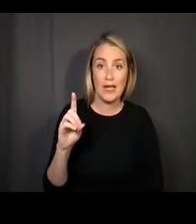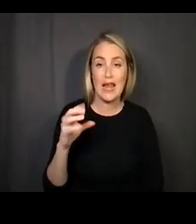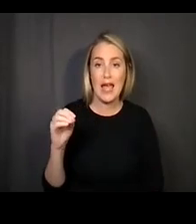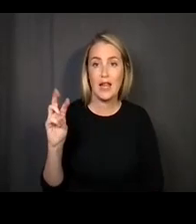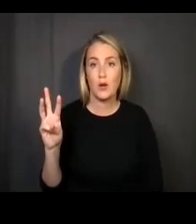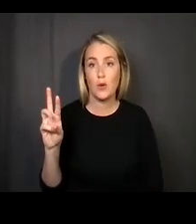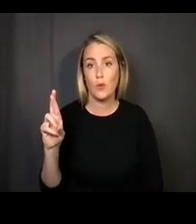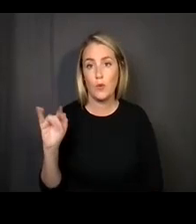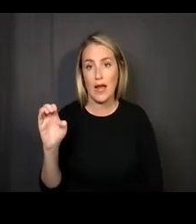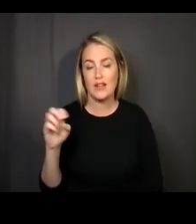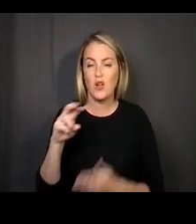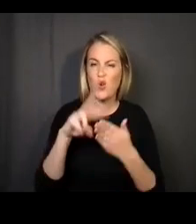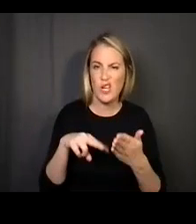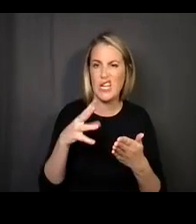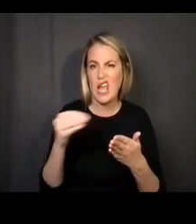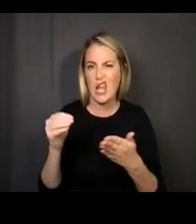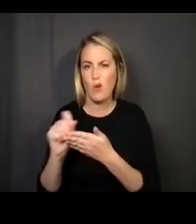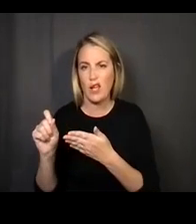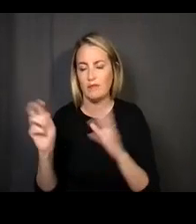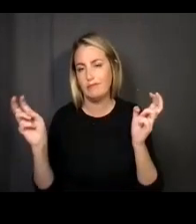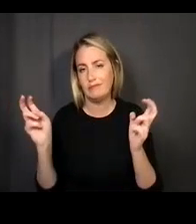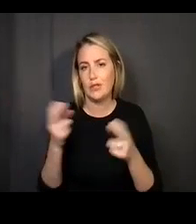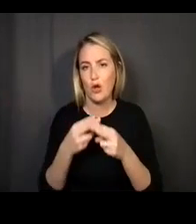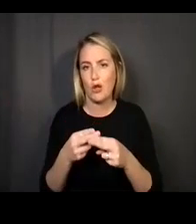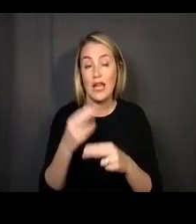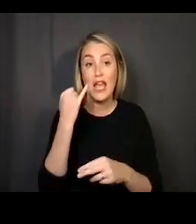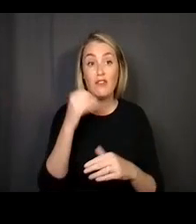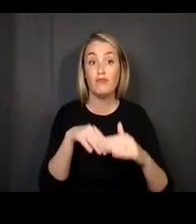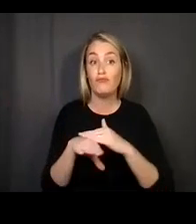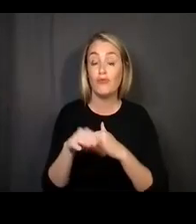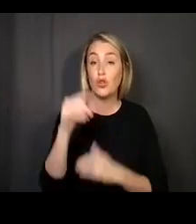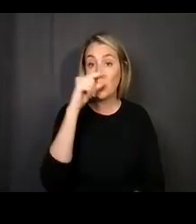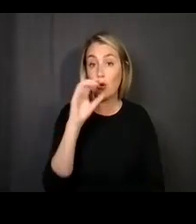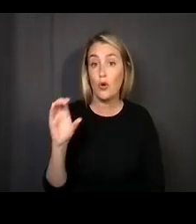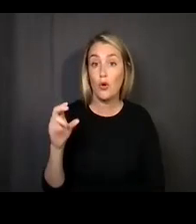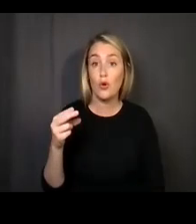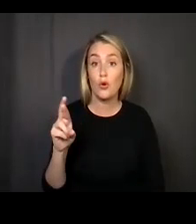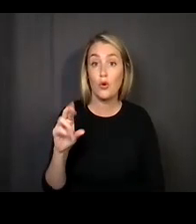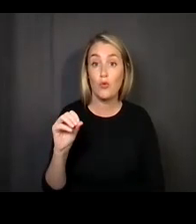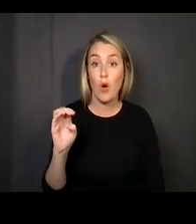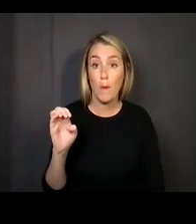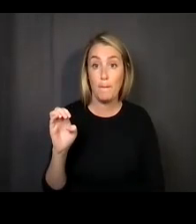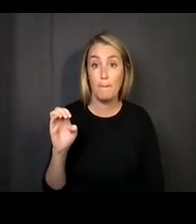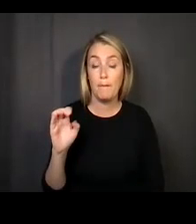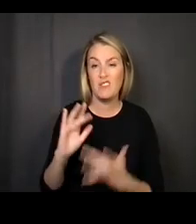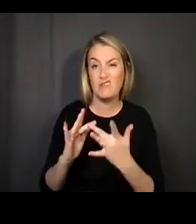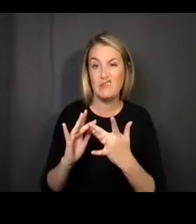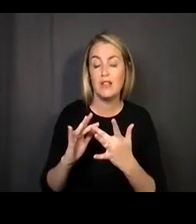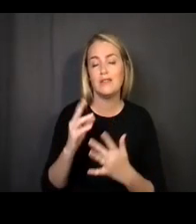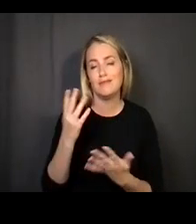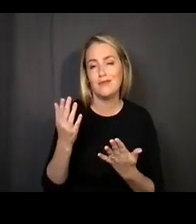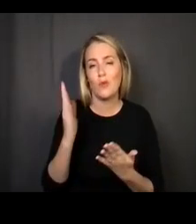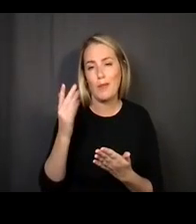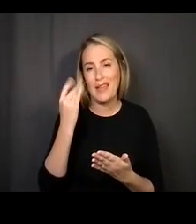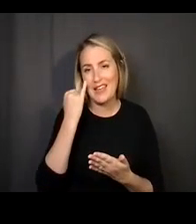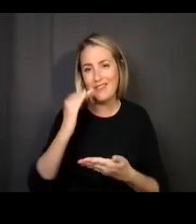if you're accessing Canvas through Si entran a Google Google Chrome which a través de you Canva, will be if you're on a Chromebook, you'll see the Read and Write looks like a